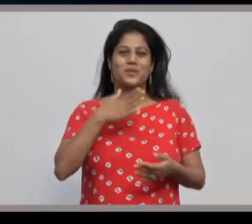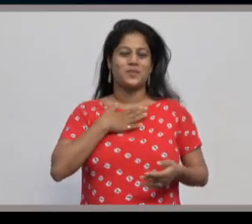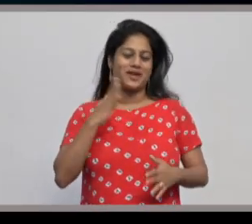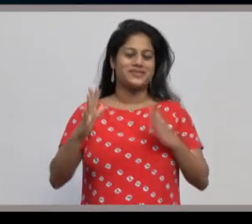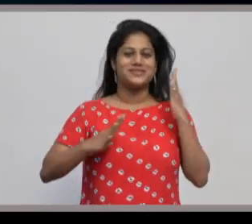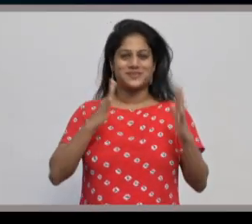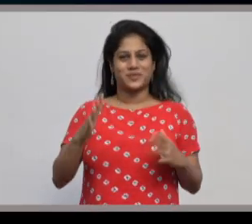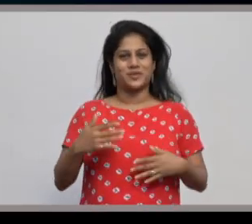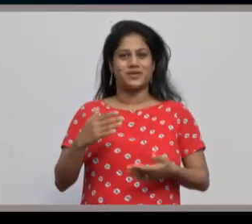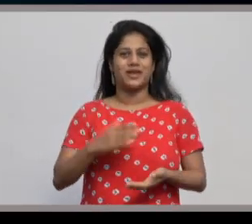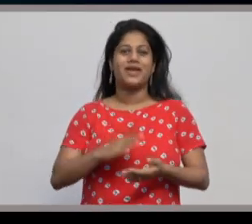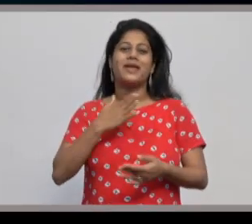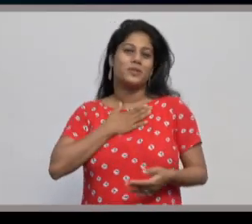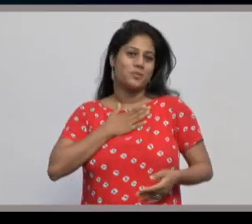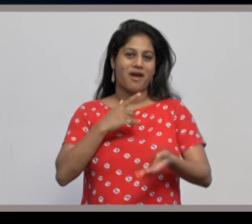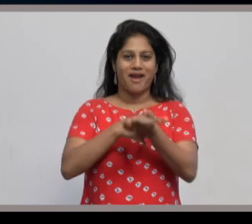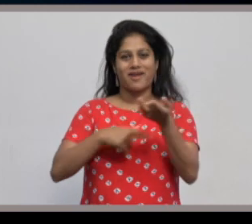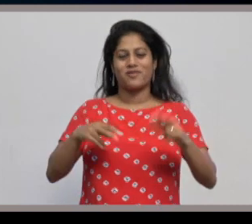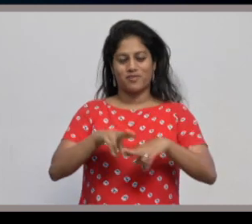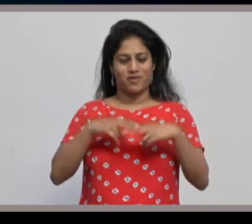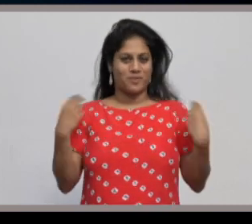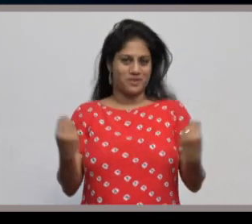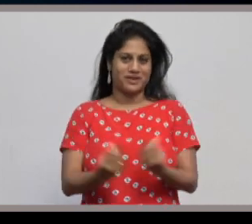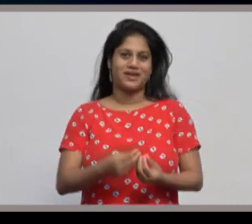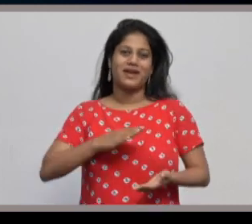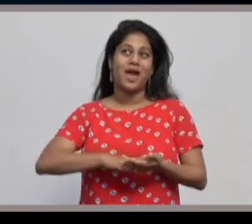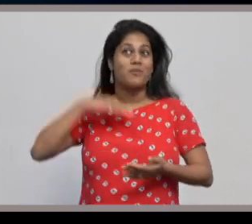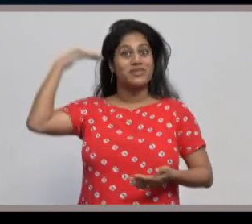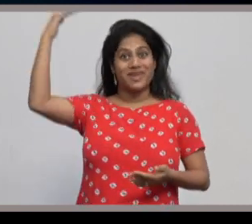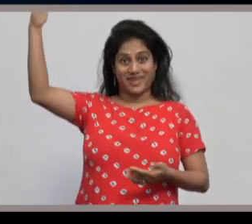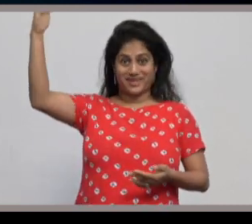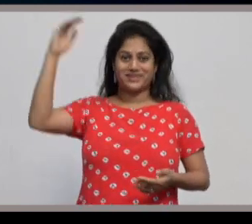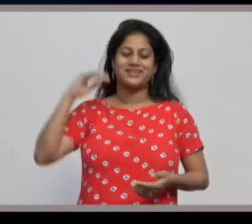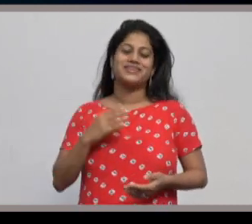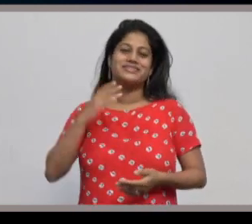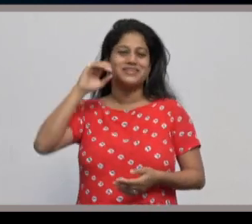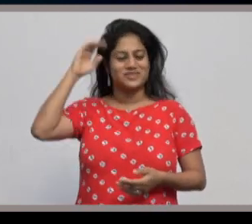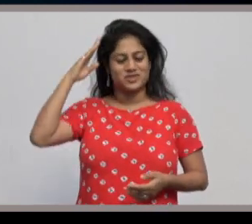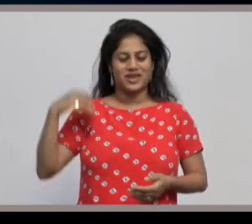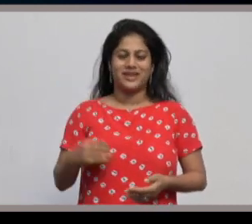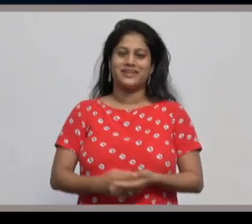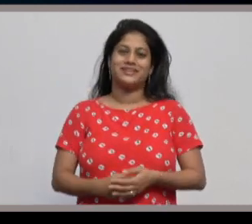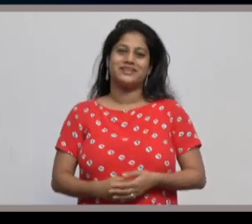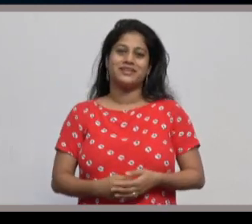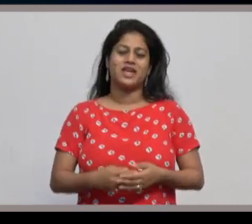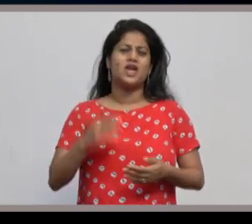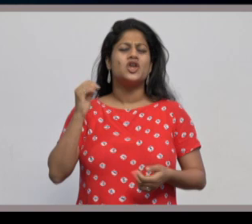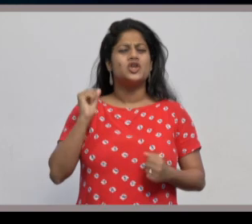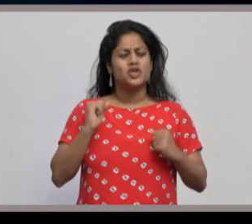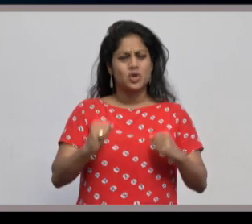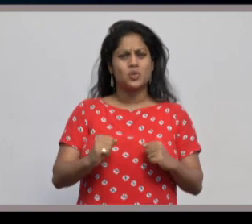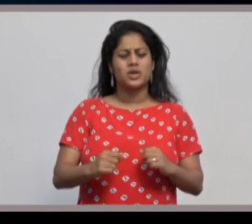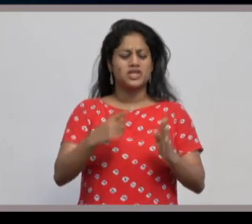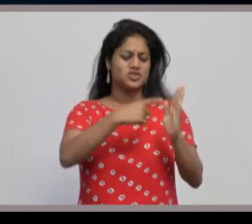am the eldest child in my family and I have two younger brothers. We used to live in Colombo but later moved to India during the ethnic